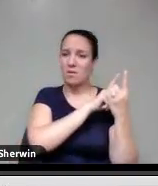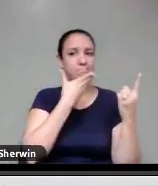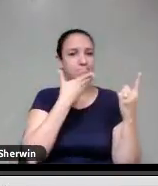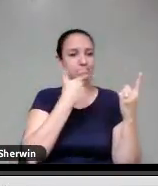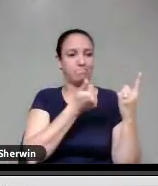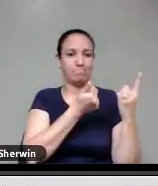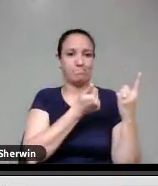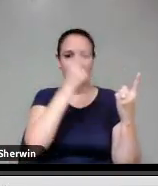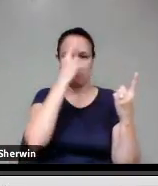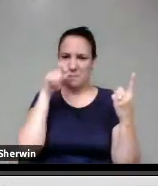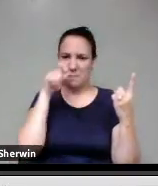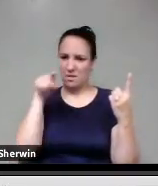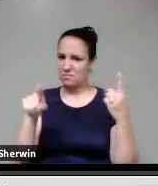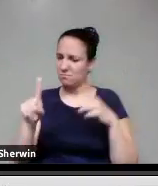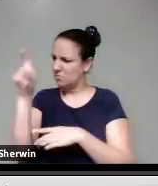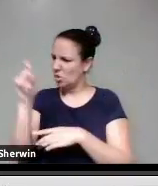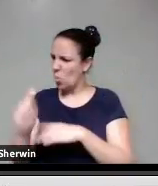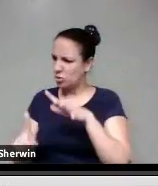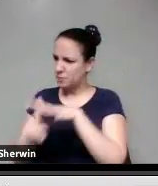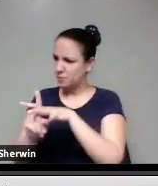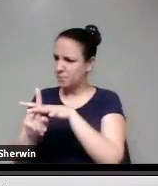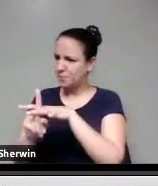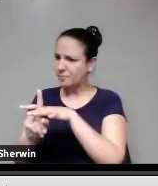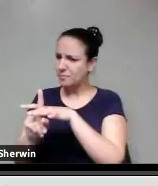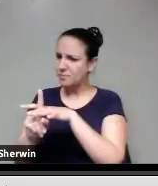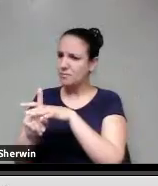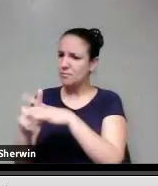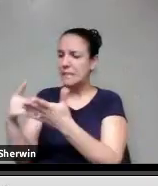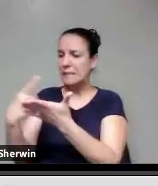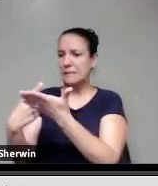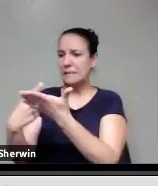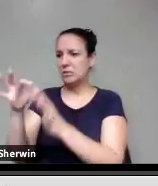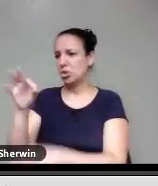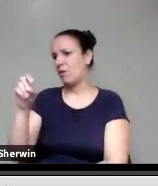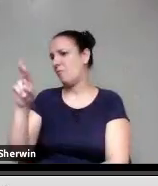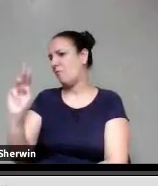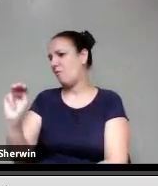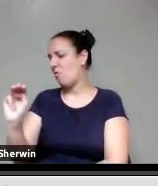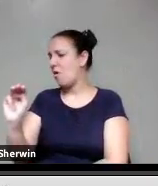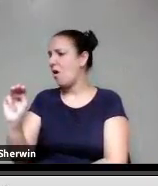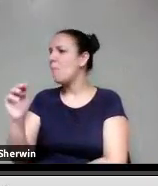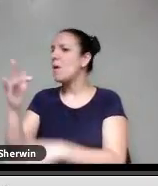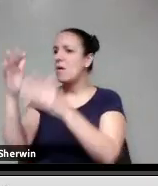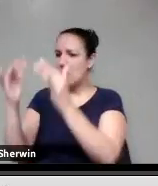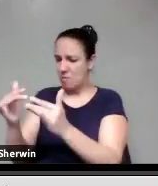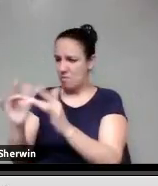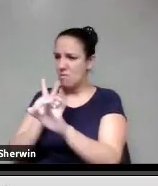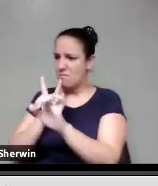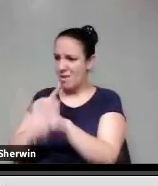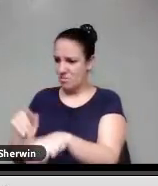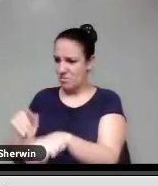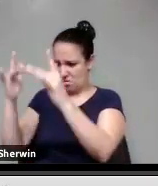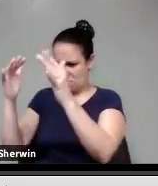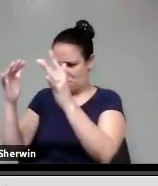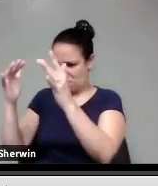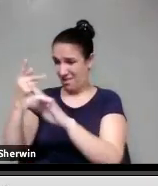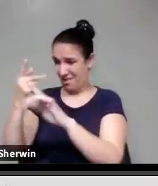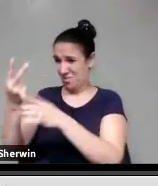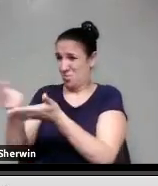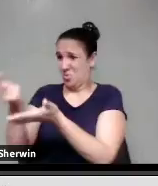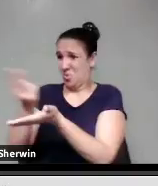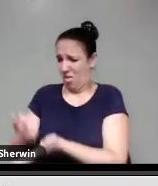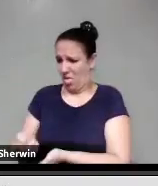may be a question that pops up or a comment that pops up 3 weeks ago, and by the time you ask the question, that person's moved on. You don't have a chance to follow up.